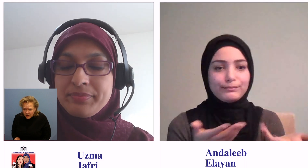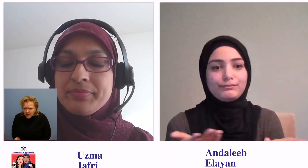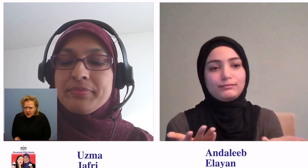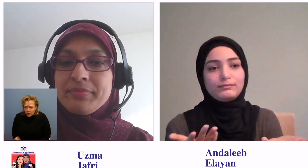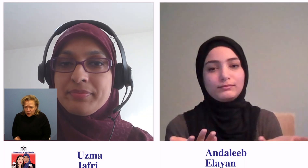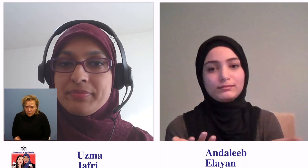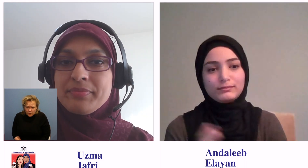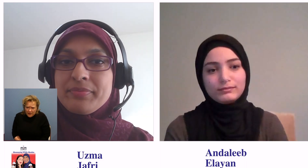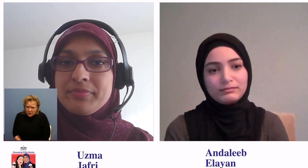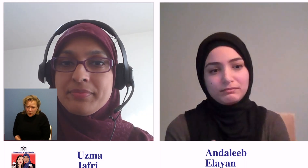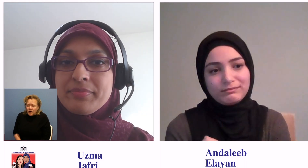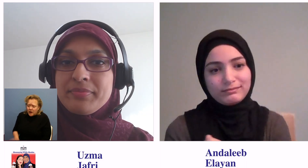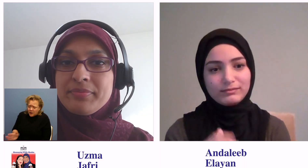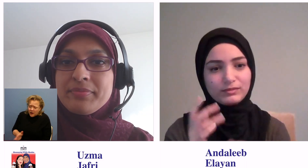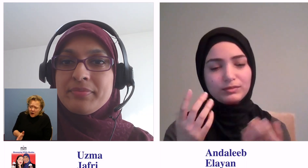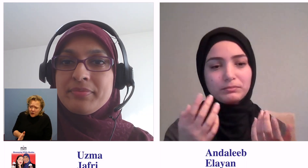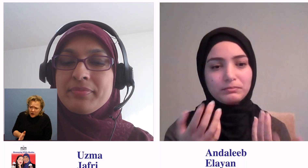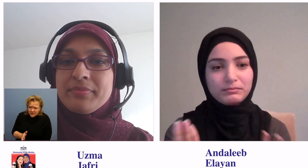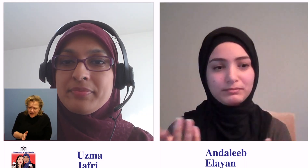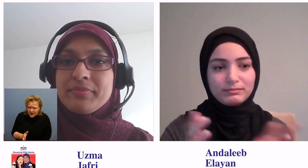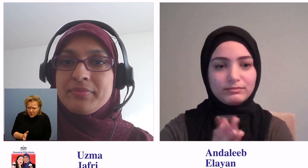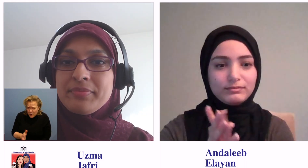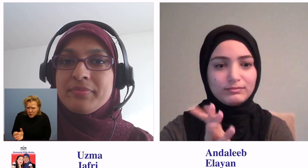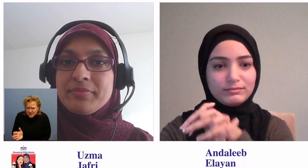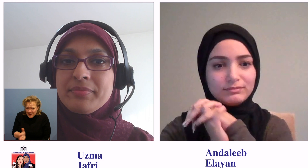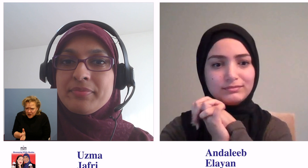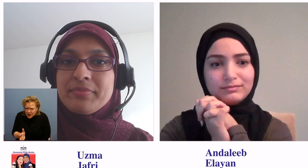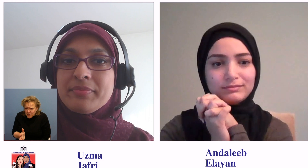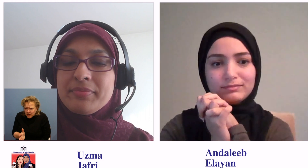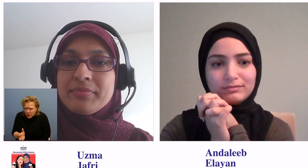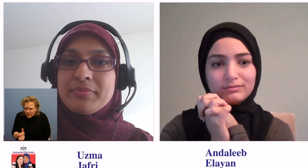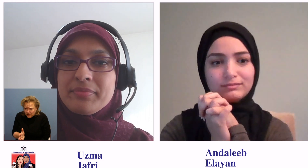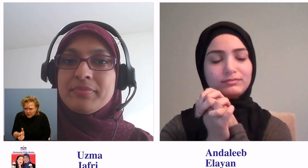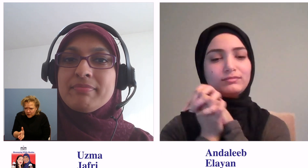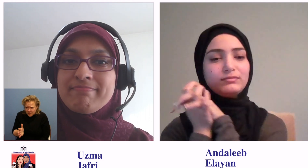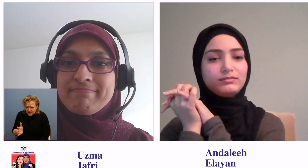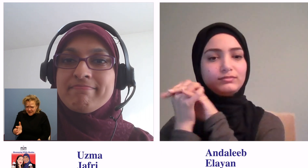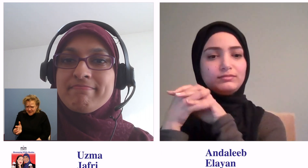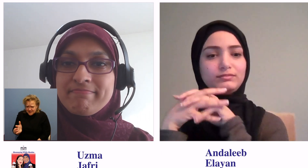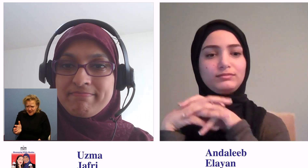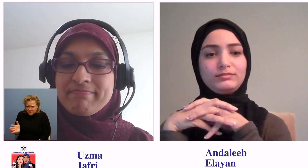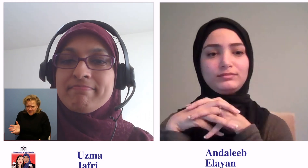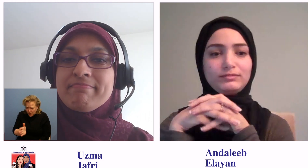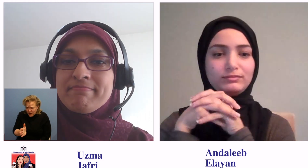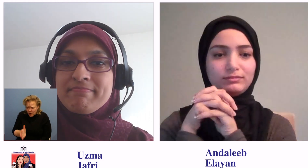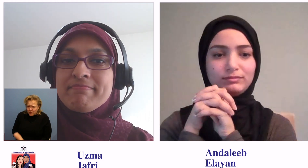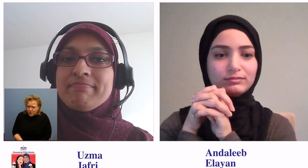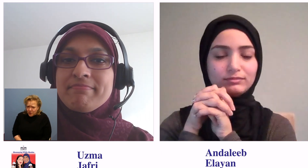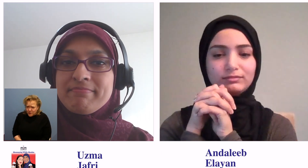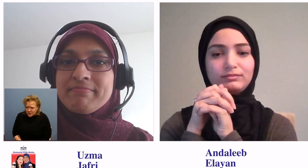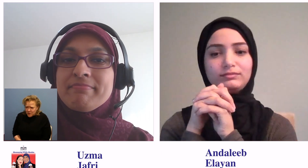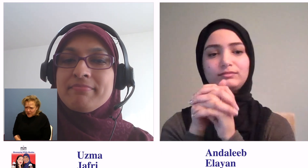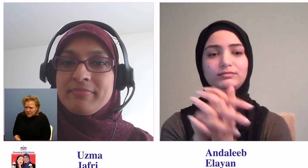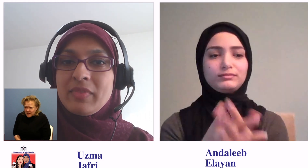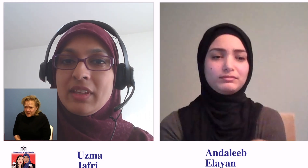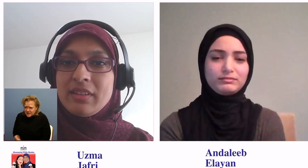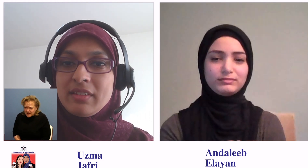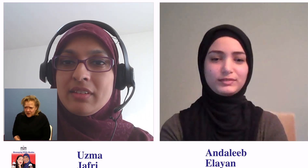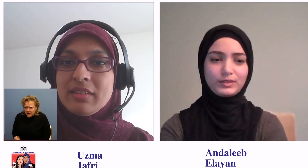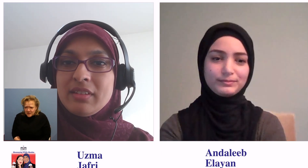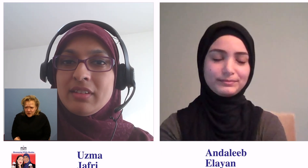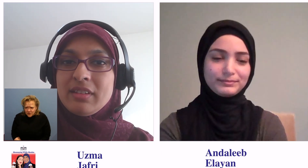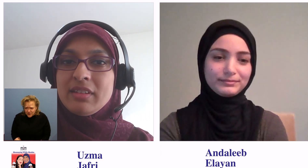over or well, or how cars have to get out of the way. Well, we see other cars pulling over for a police siren. So we know to pull over as well.